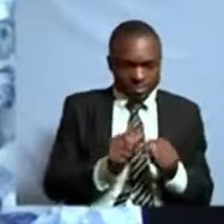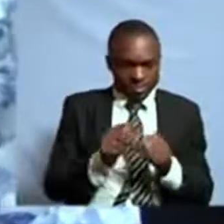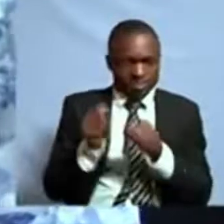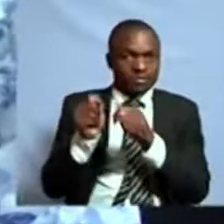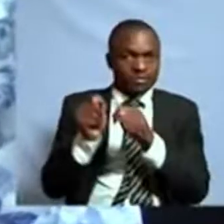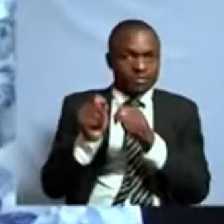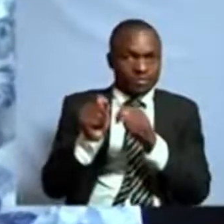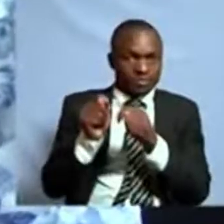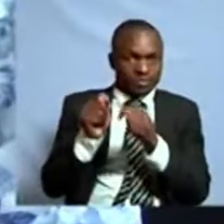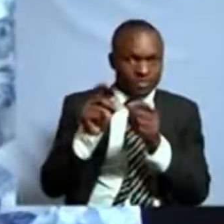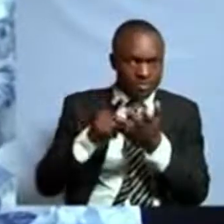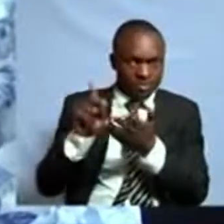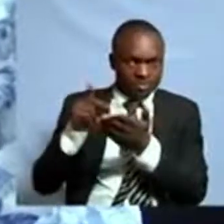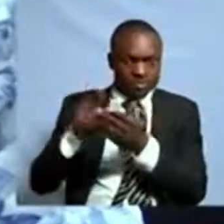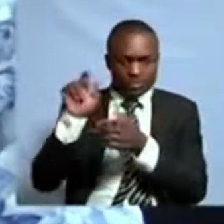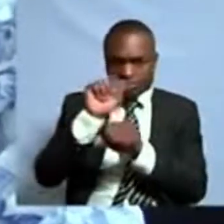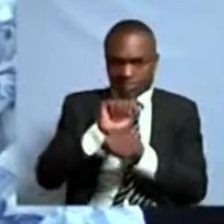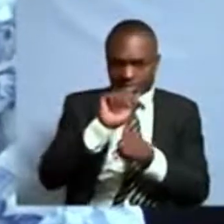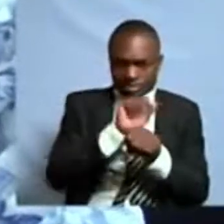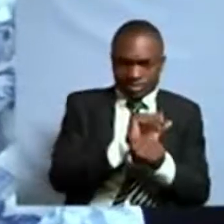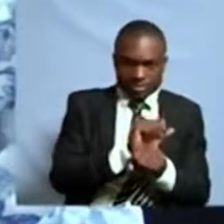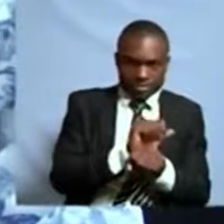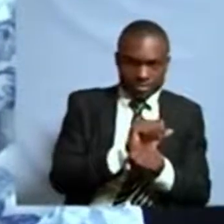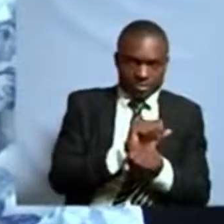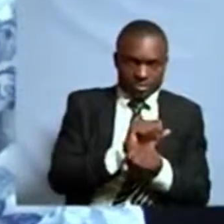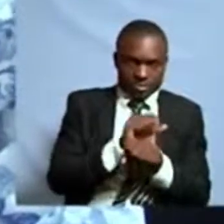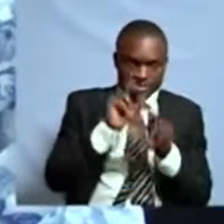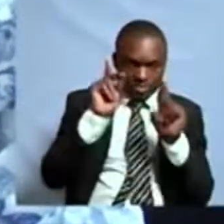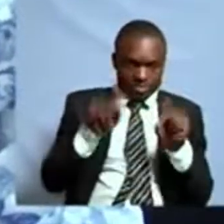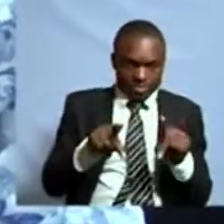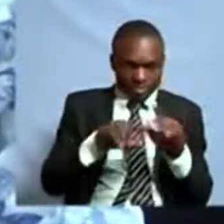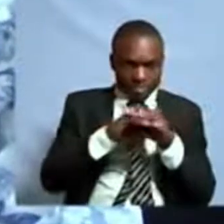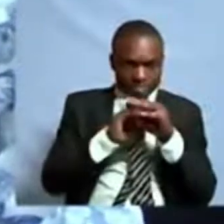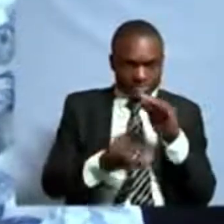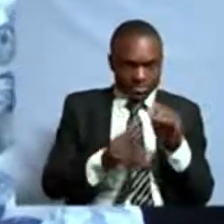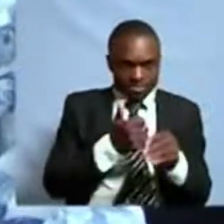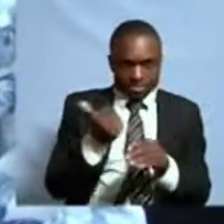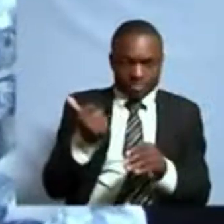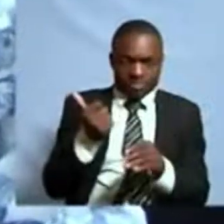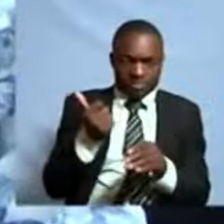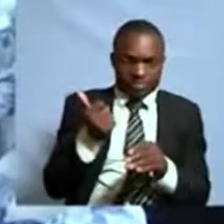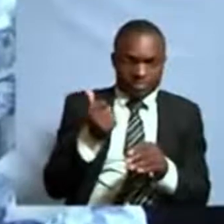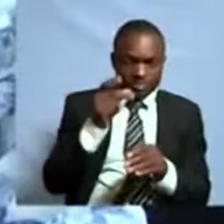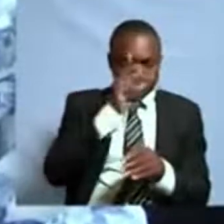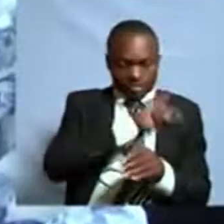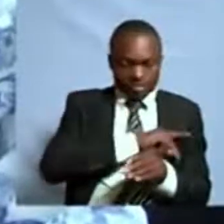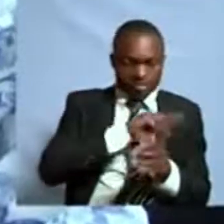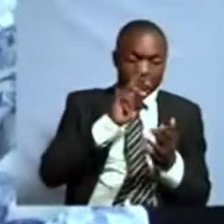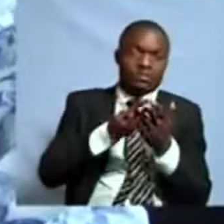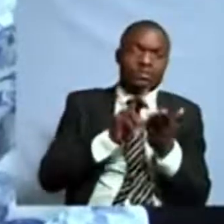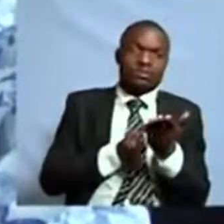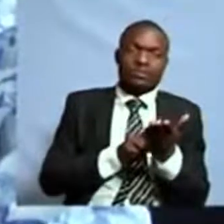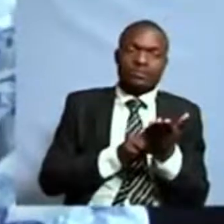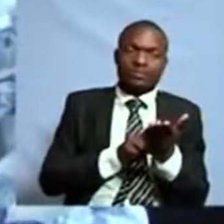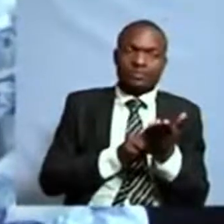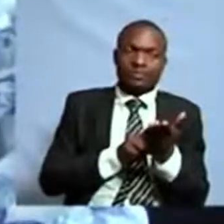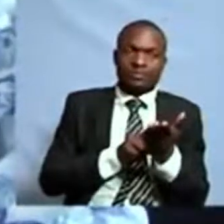of pensionable employment in respect of persons under other pension laws. It's